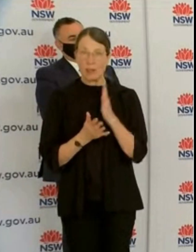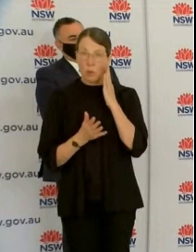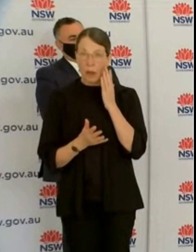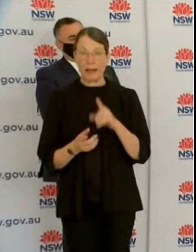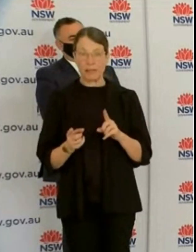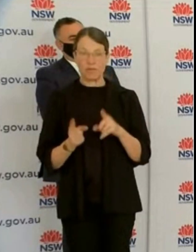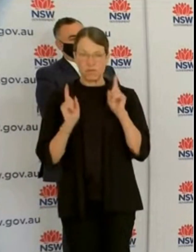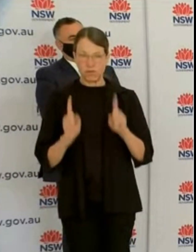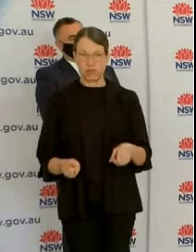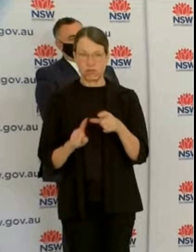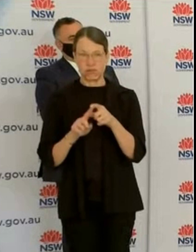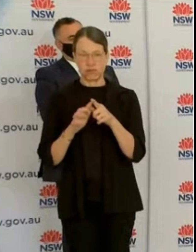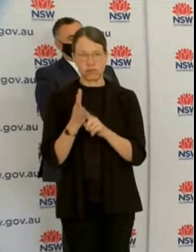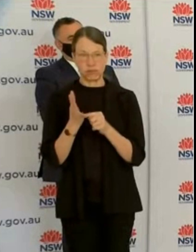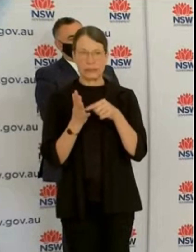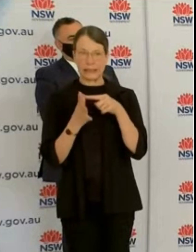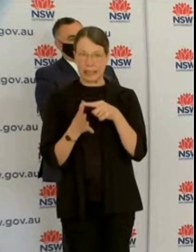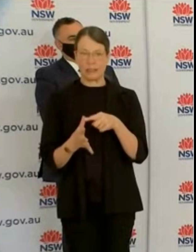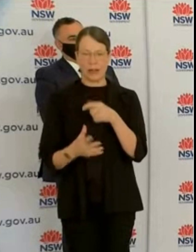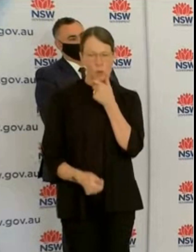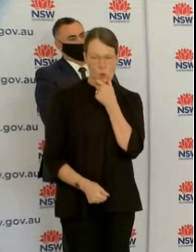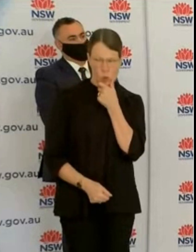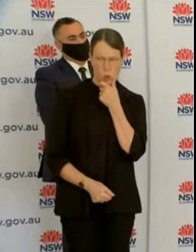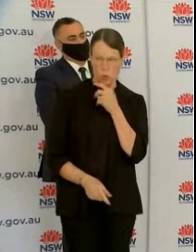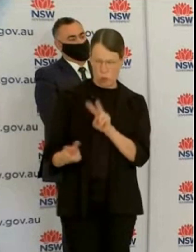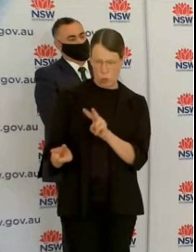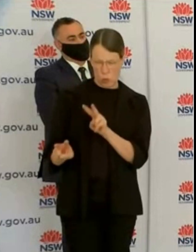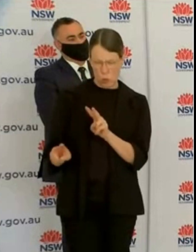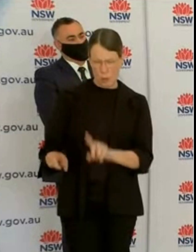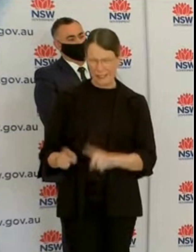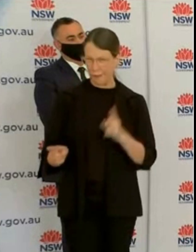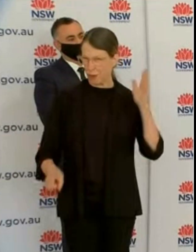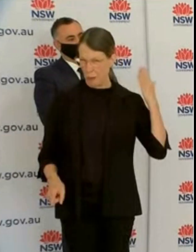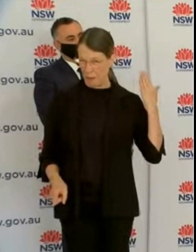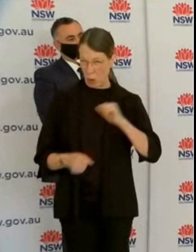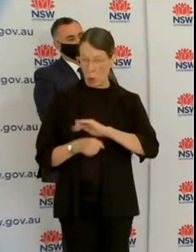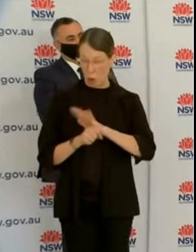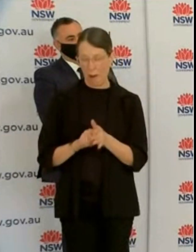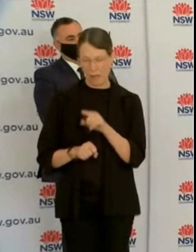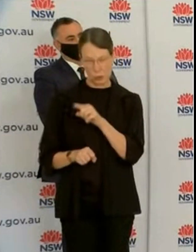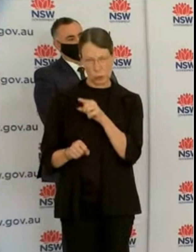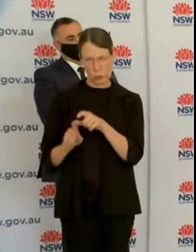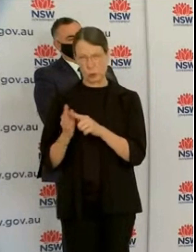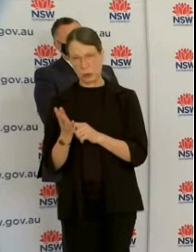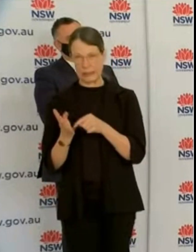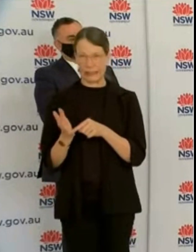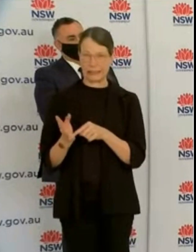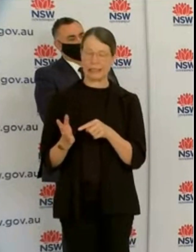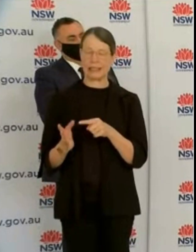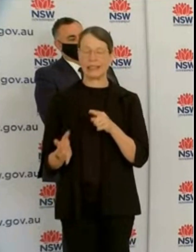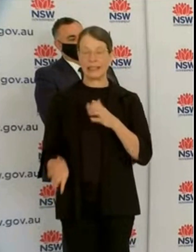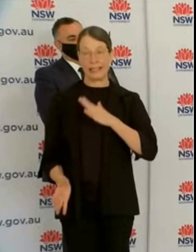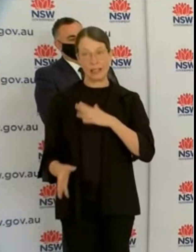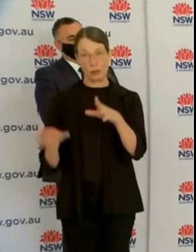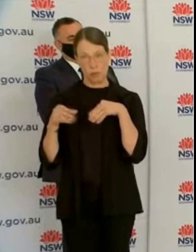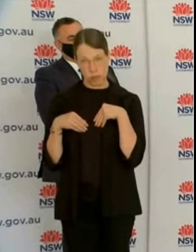days of the Delta outbreak for us to know, once we'd been in lockdown, that this was different to anything we'd experienced. We had to learn to live with it, and that